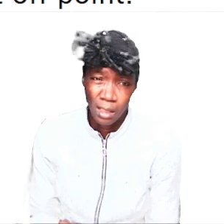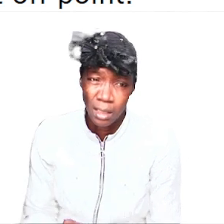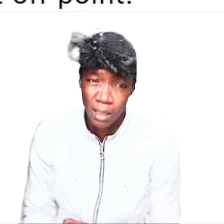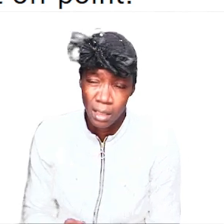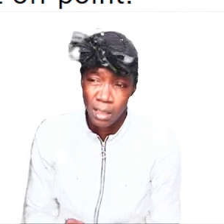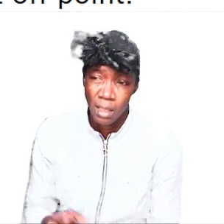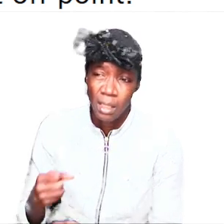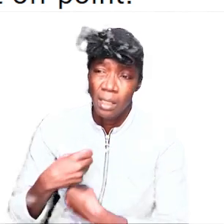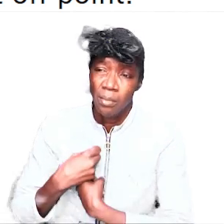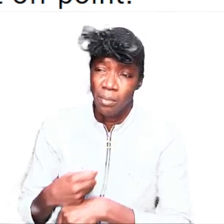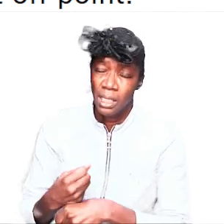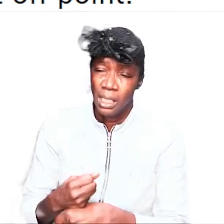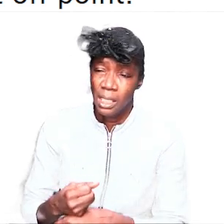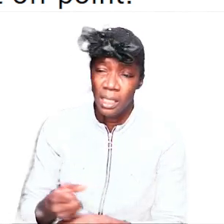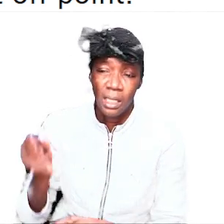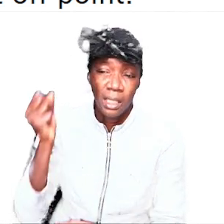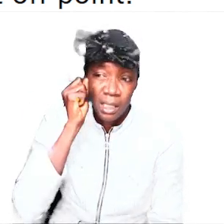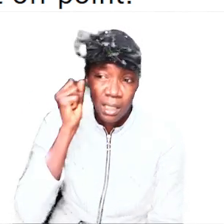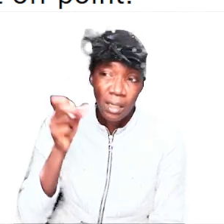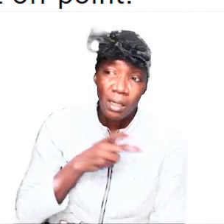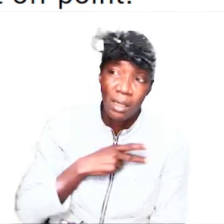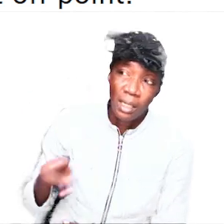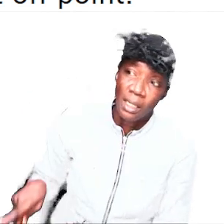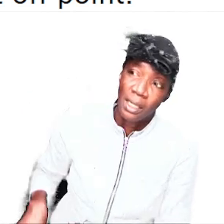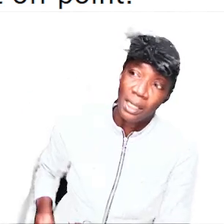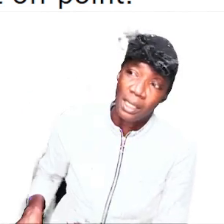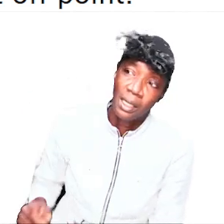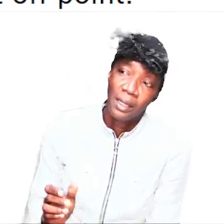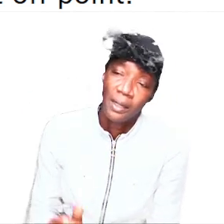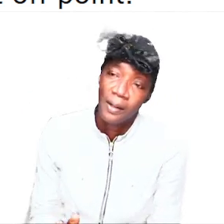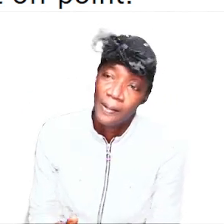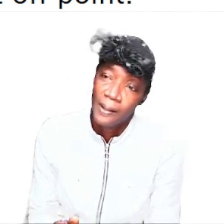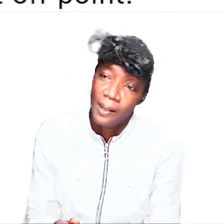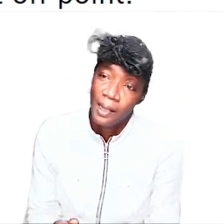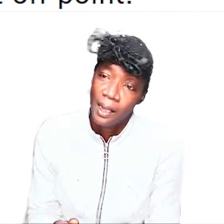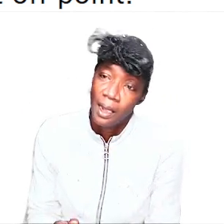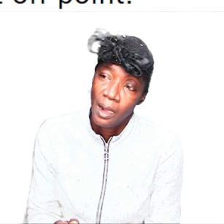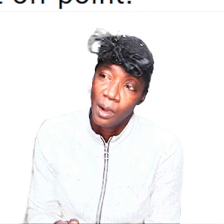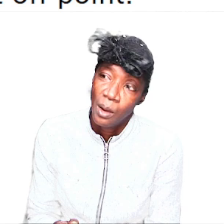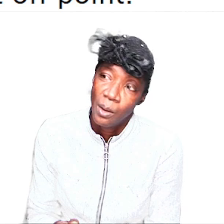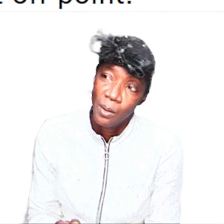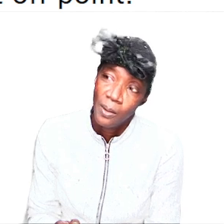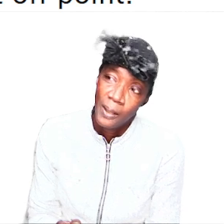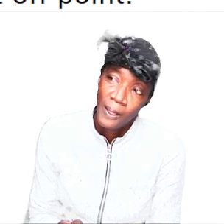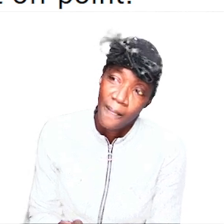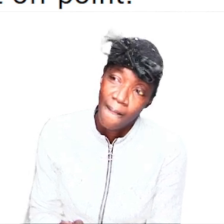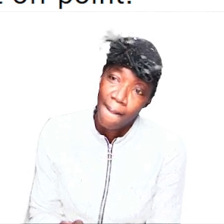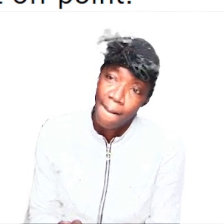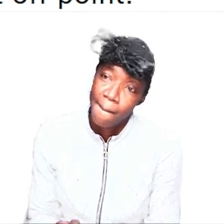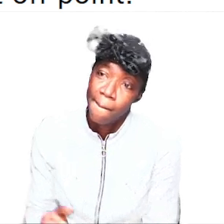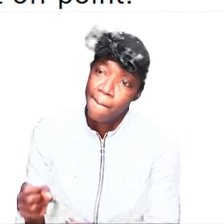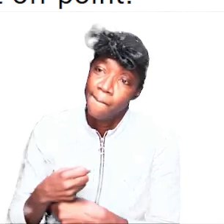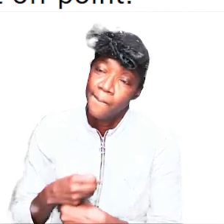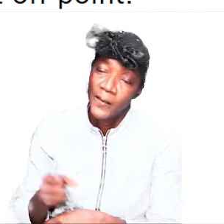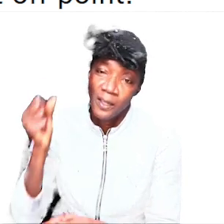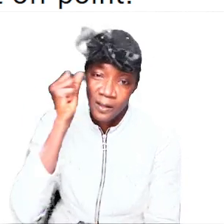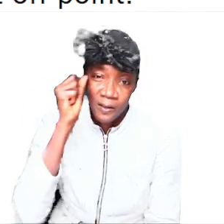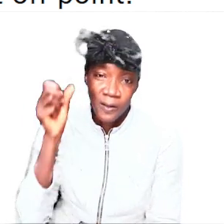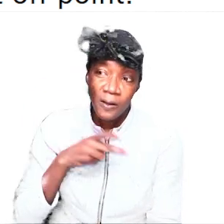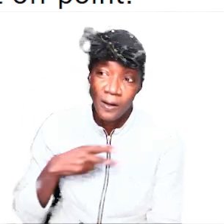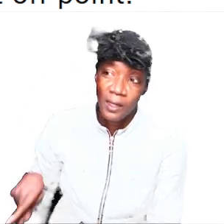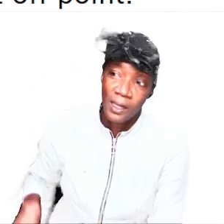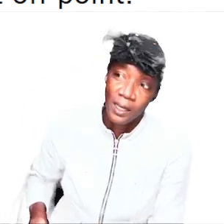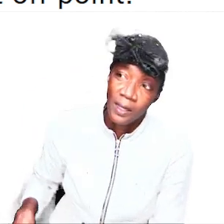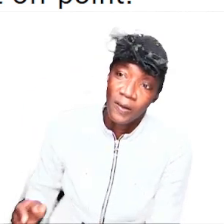that I made Saul king. It repented me that I made Saul king.